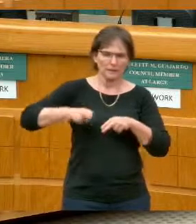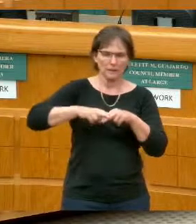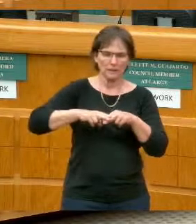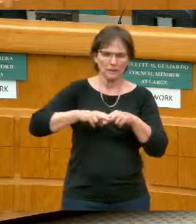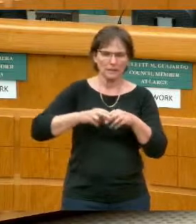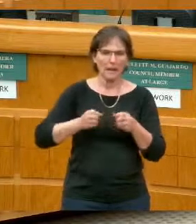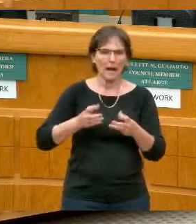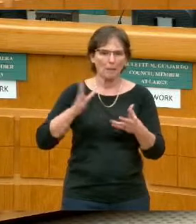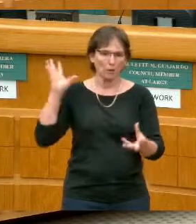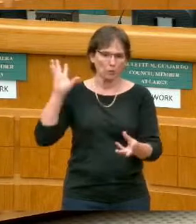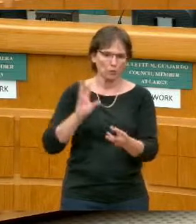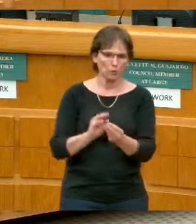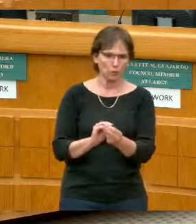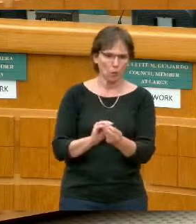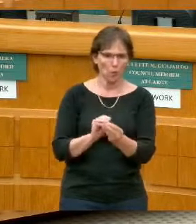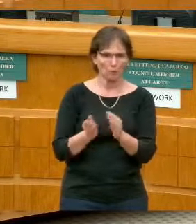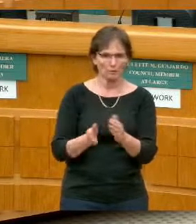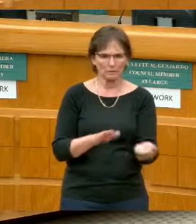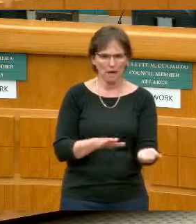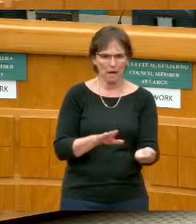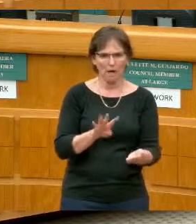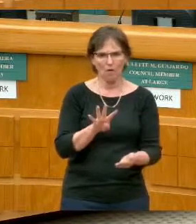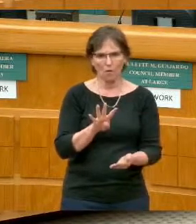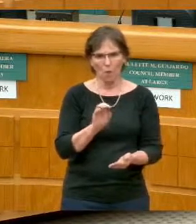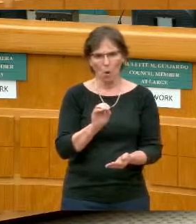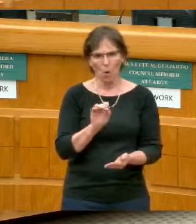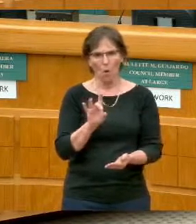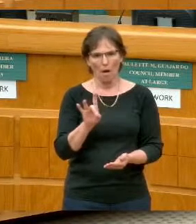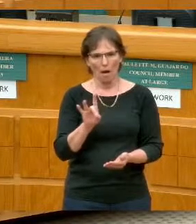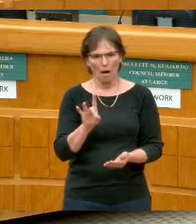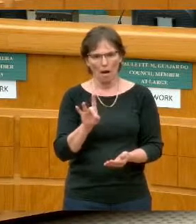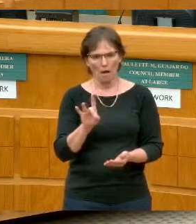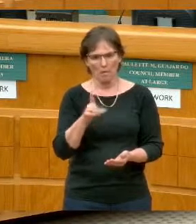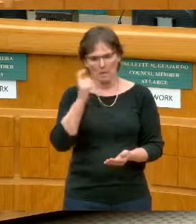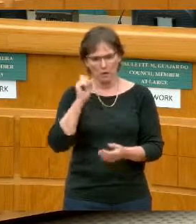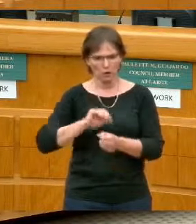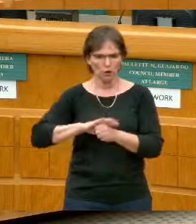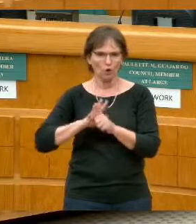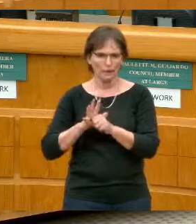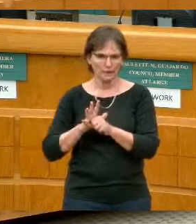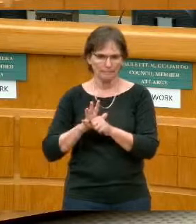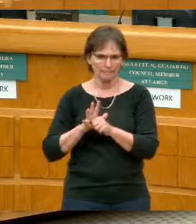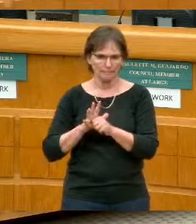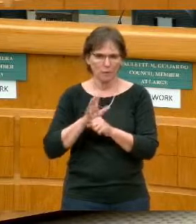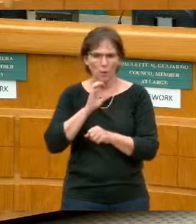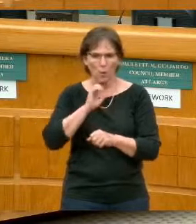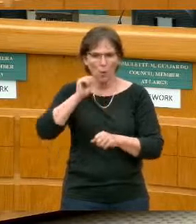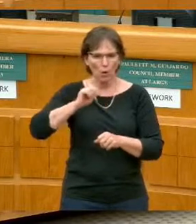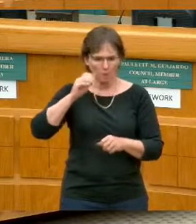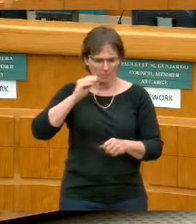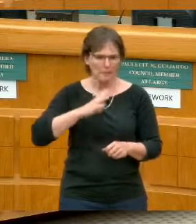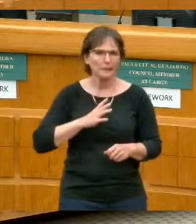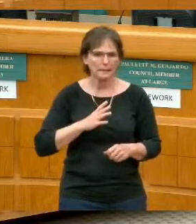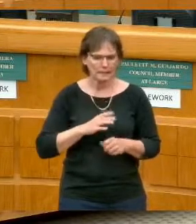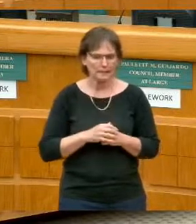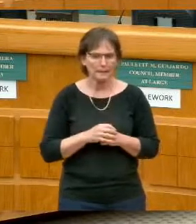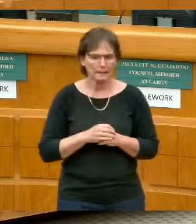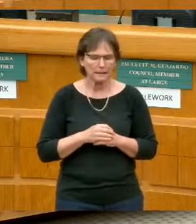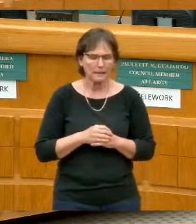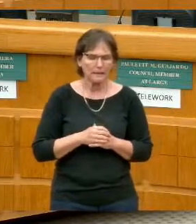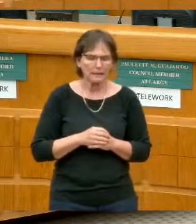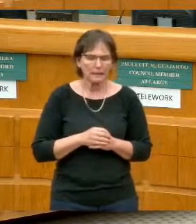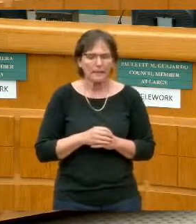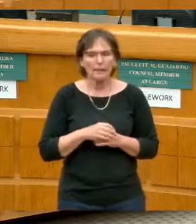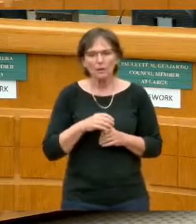410. It was 2 males, one in their 30s and one in their 70s. Our condolences to the families of